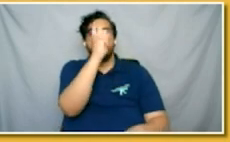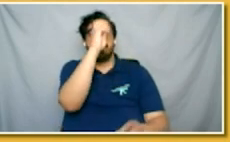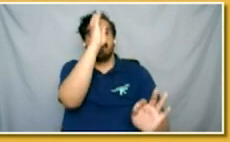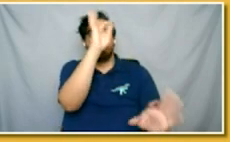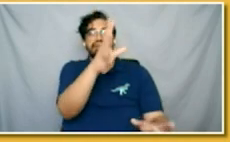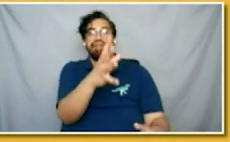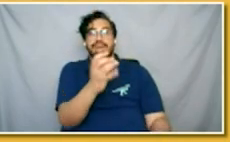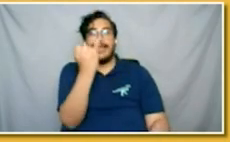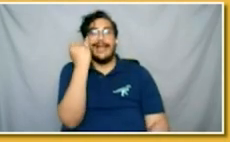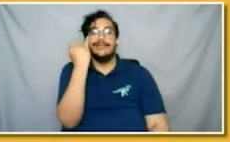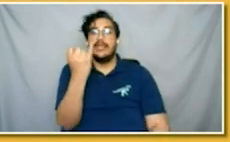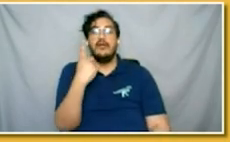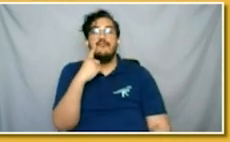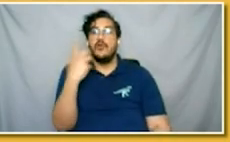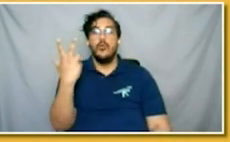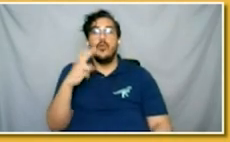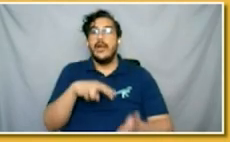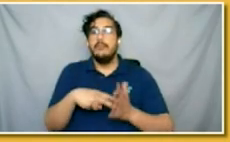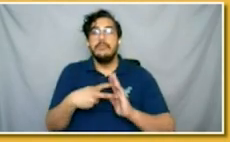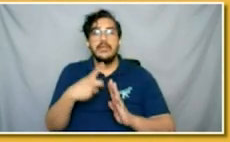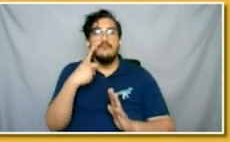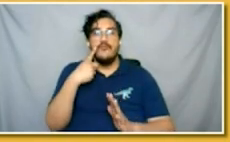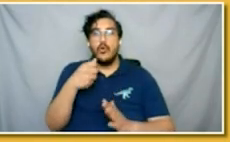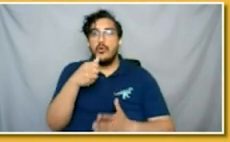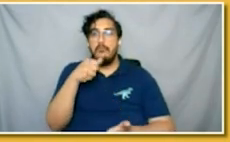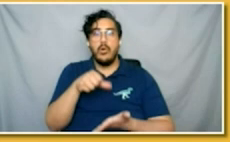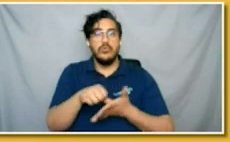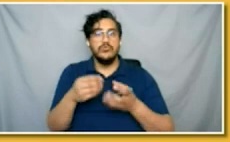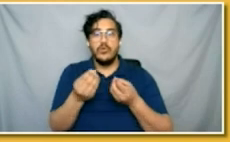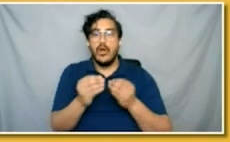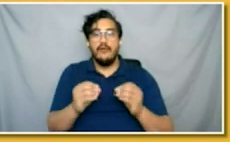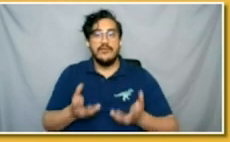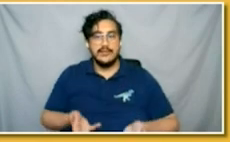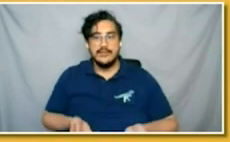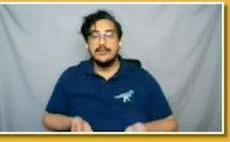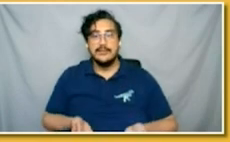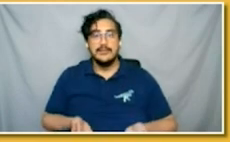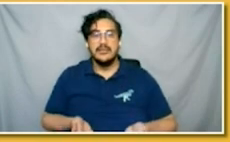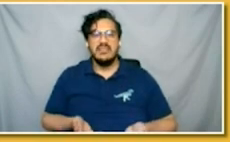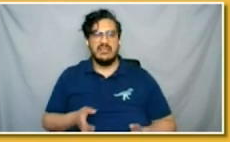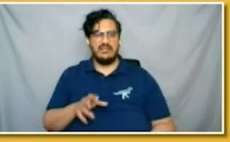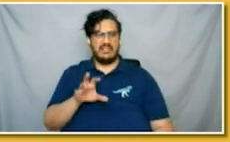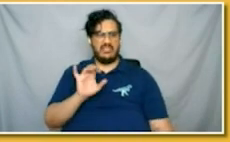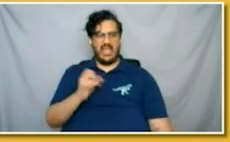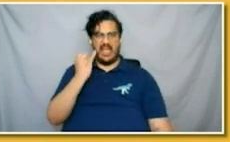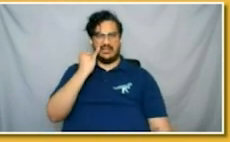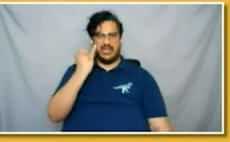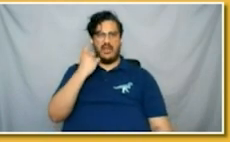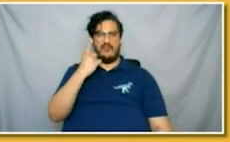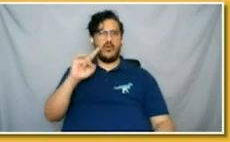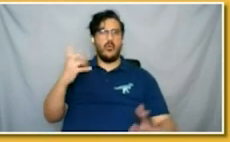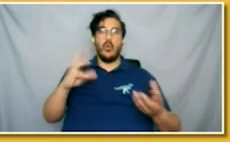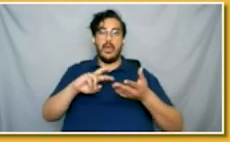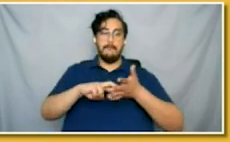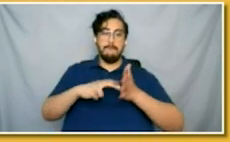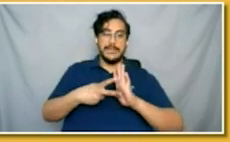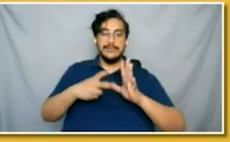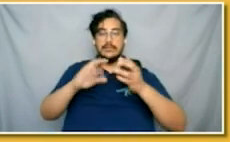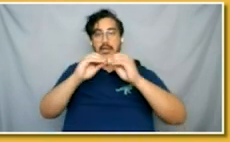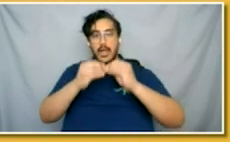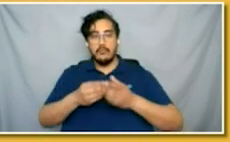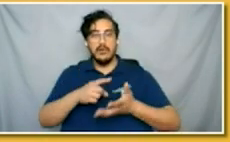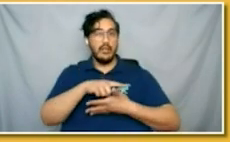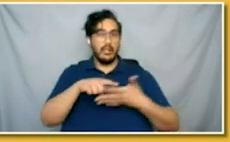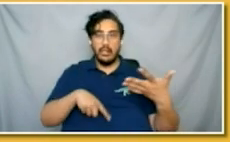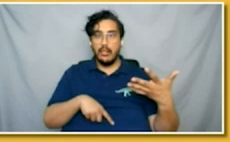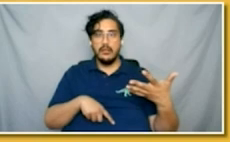postal workers can give an idea of what these metrics are, of what the numbers that they want to receive are, but they're unrealistic